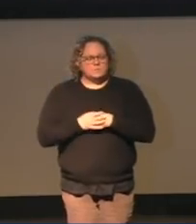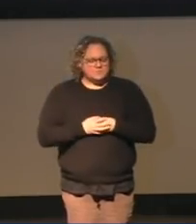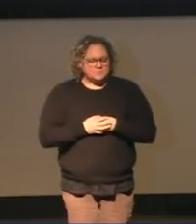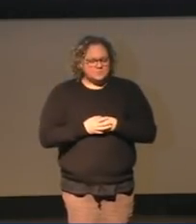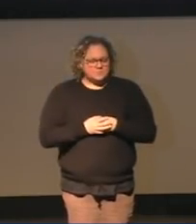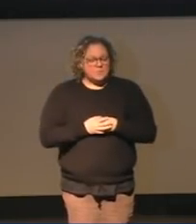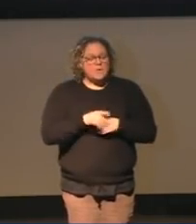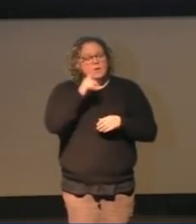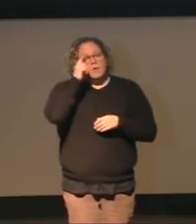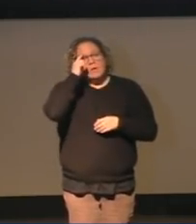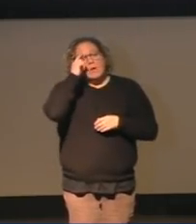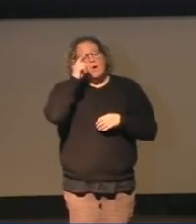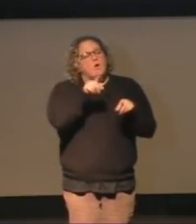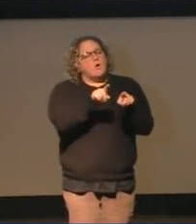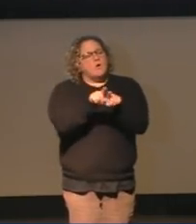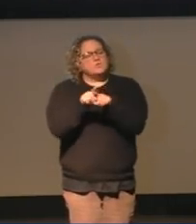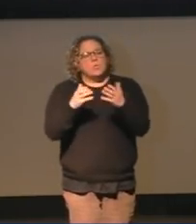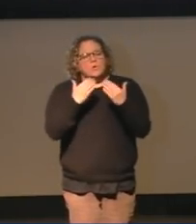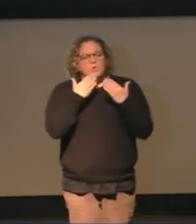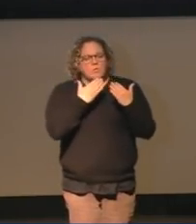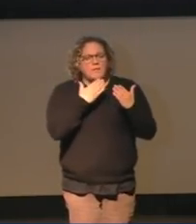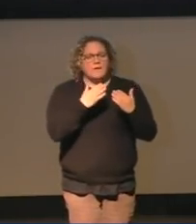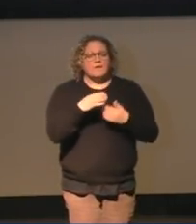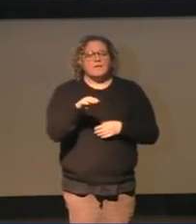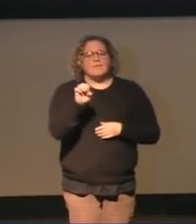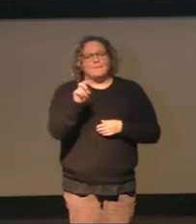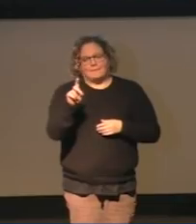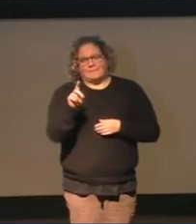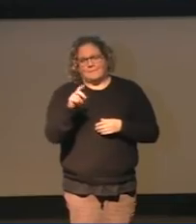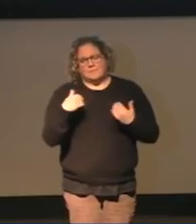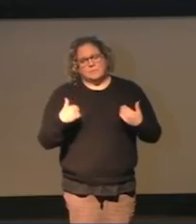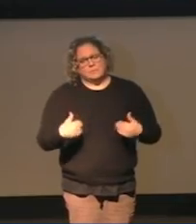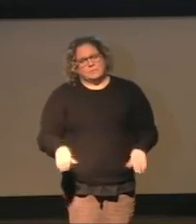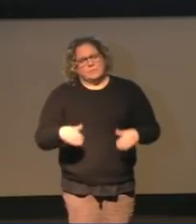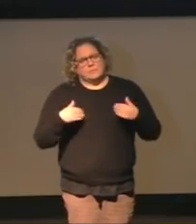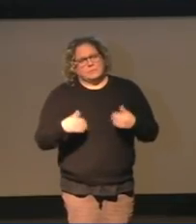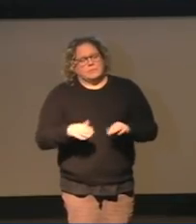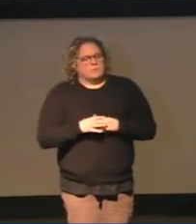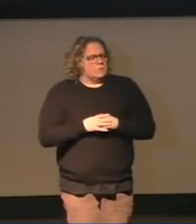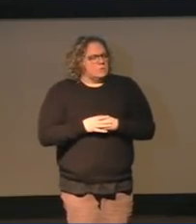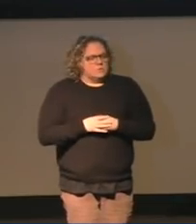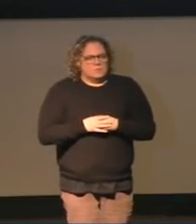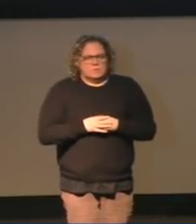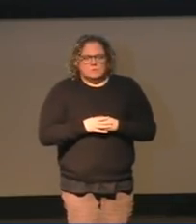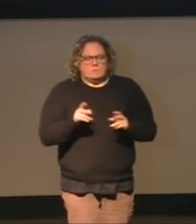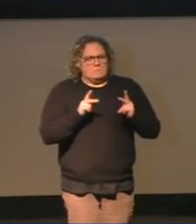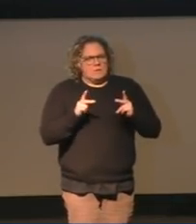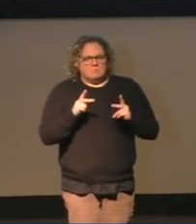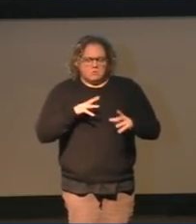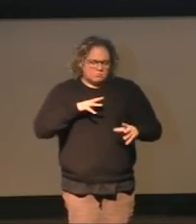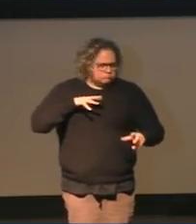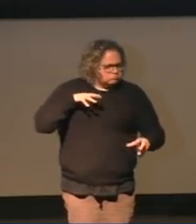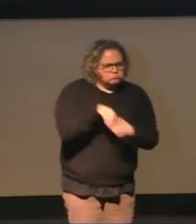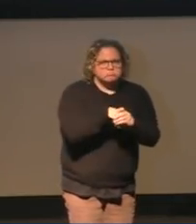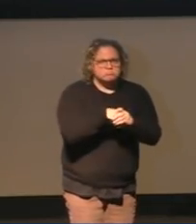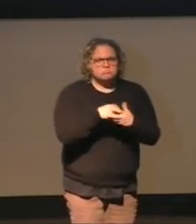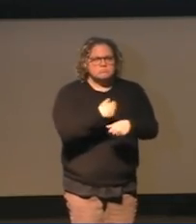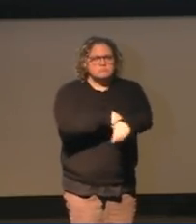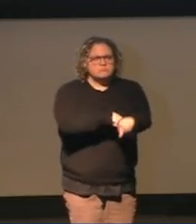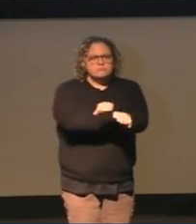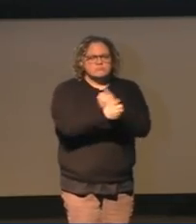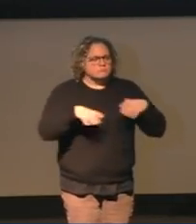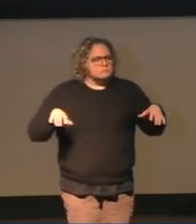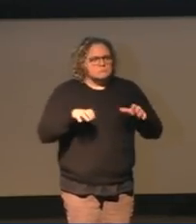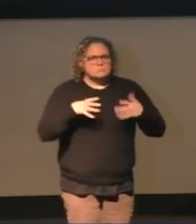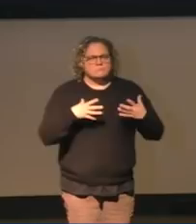I also want to shout out to the emergency department. They were really our frontline people that opened their arms to our COVID